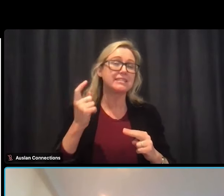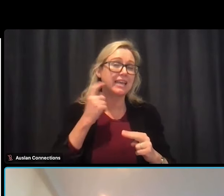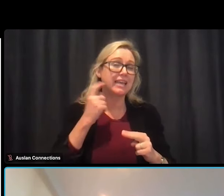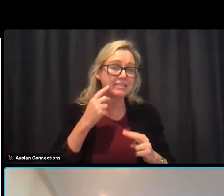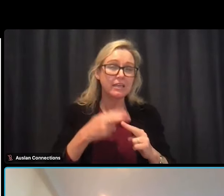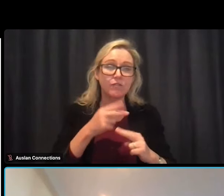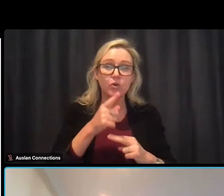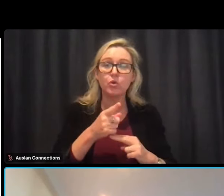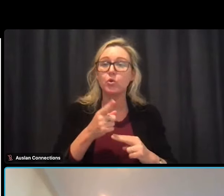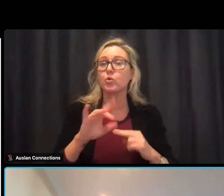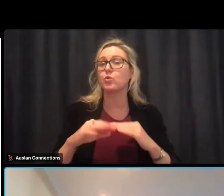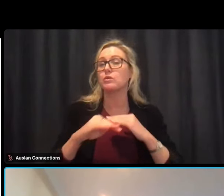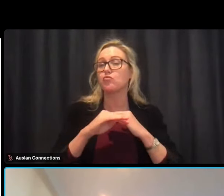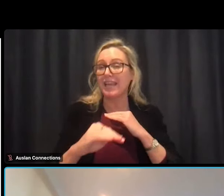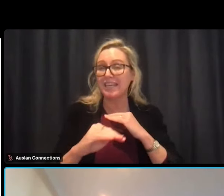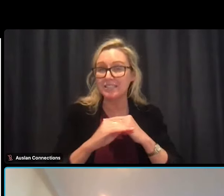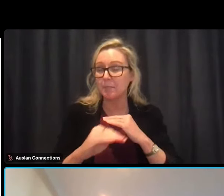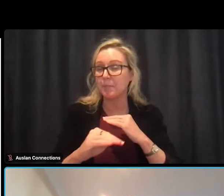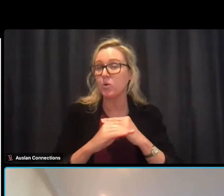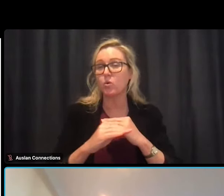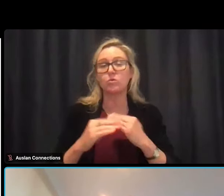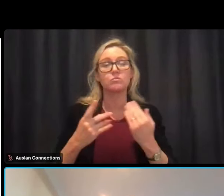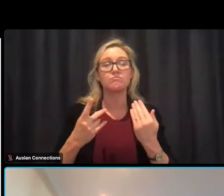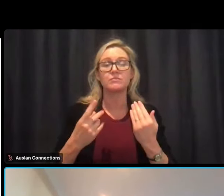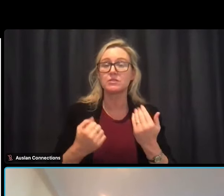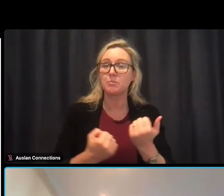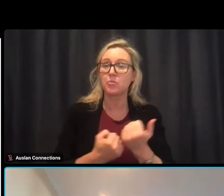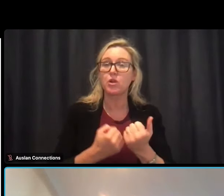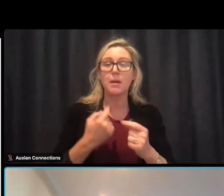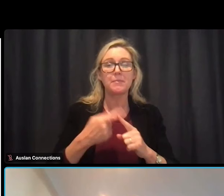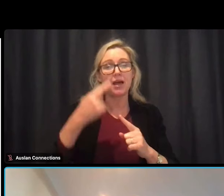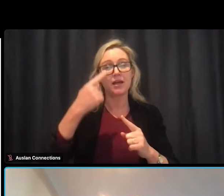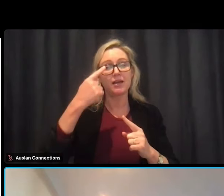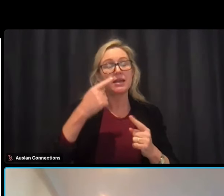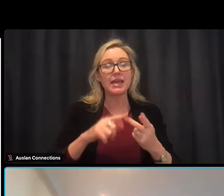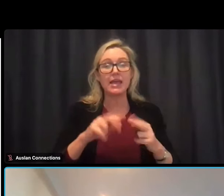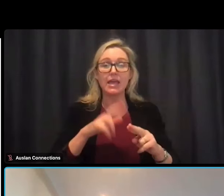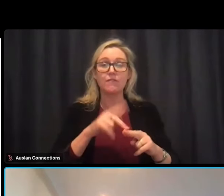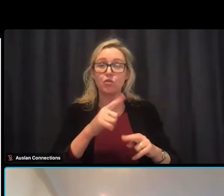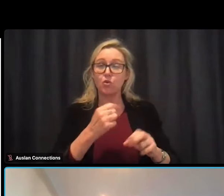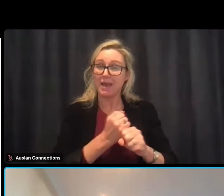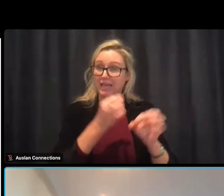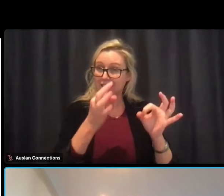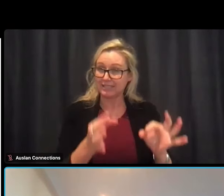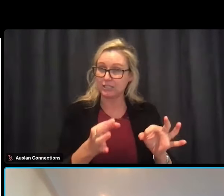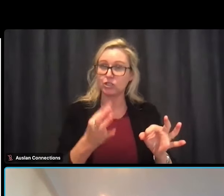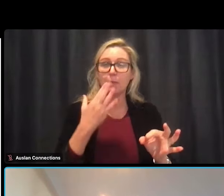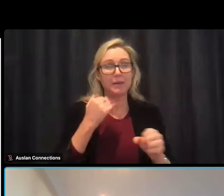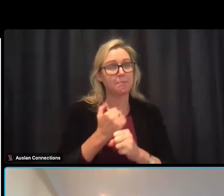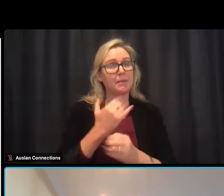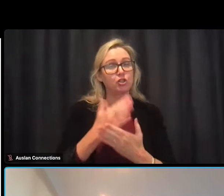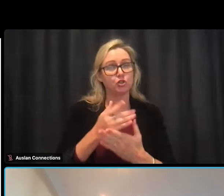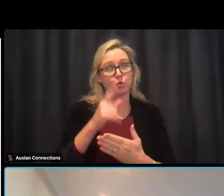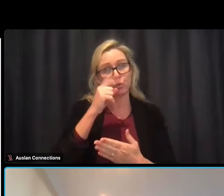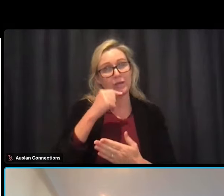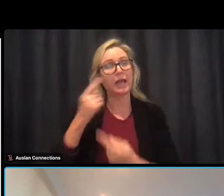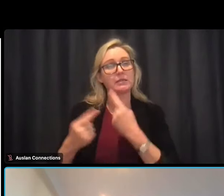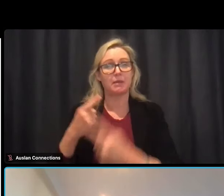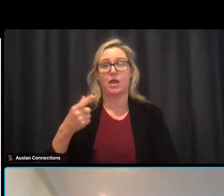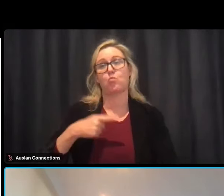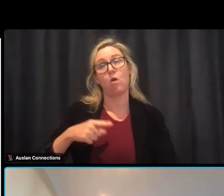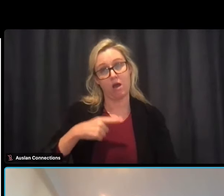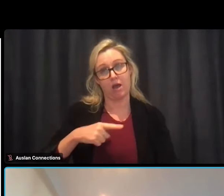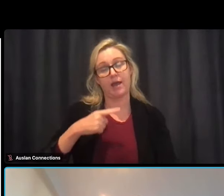and keep a rationale of how you've done it. So, for example, we might get a particular